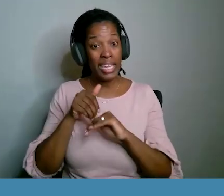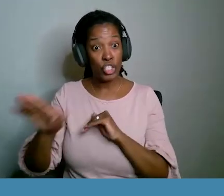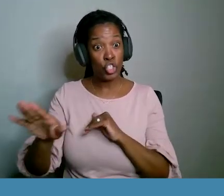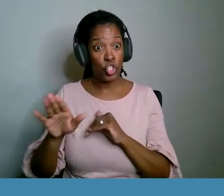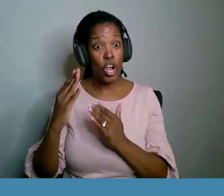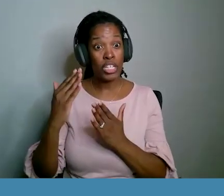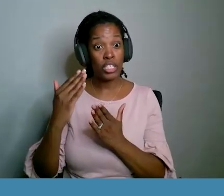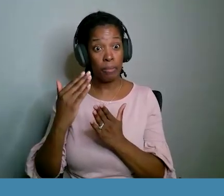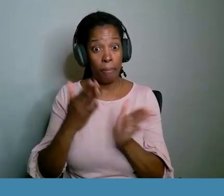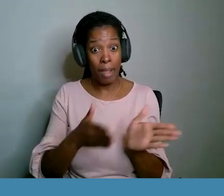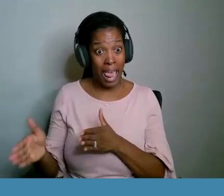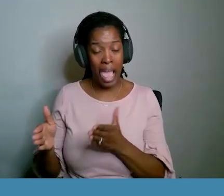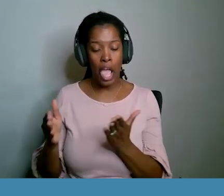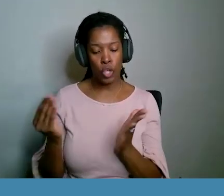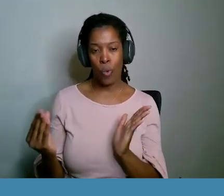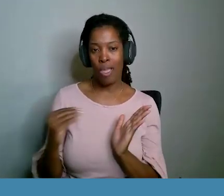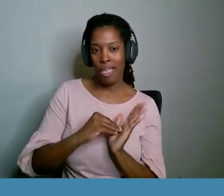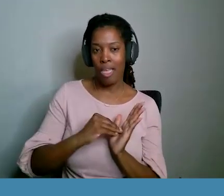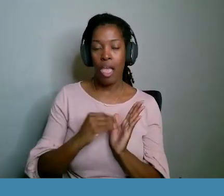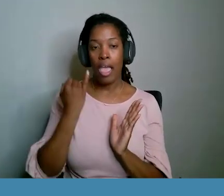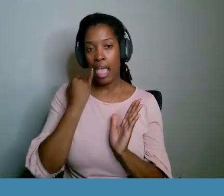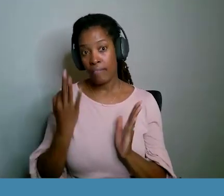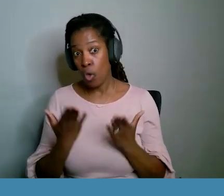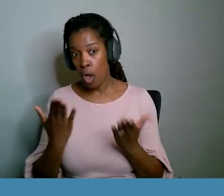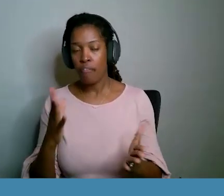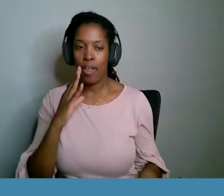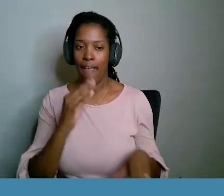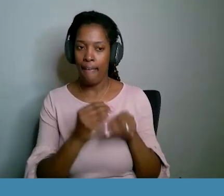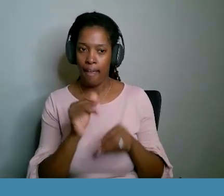into the discharge plan if they offer it.